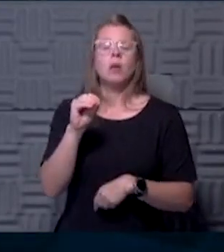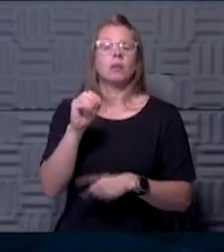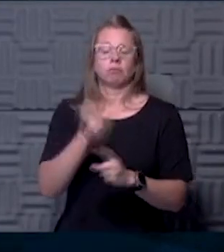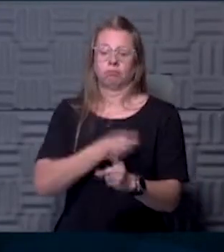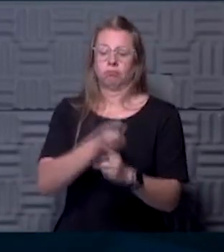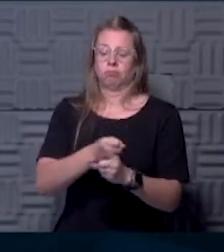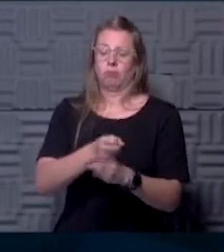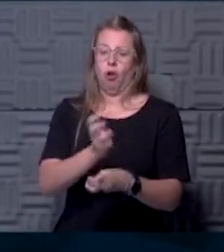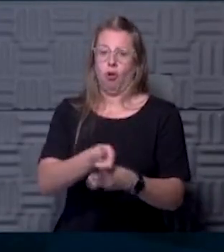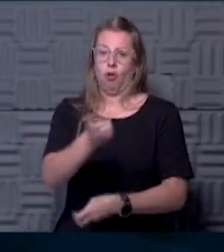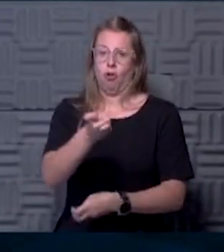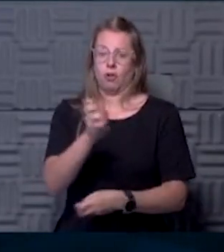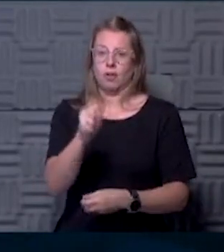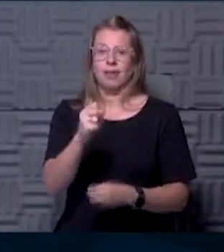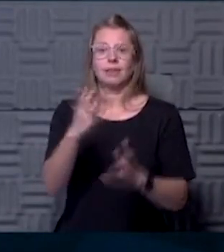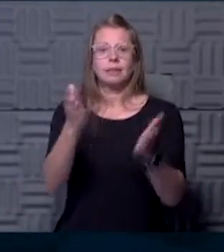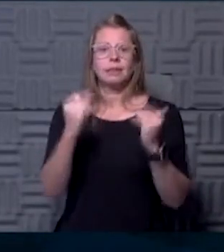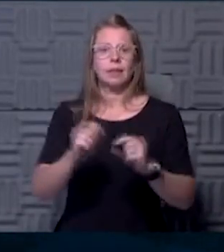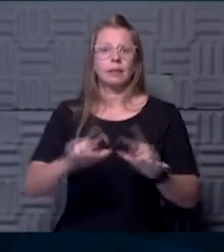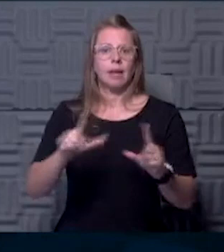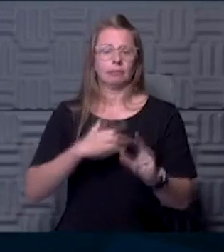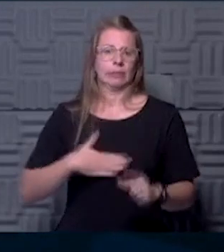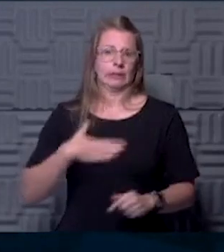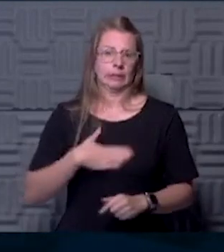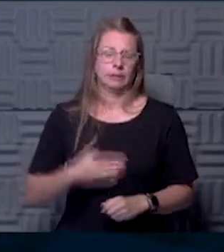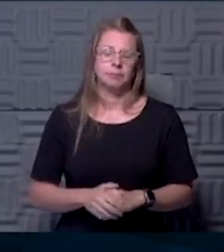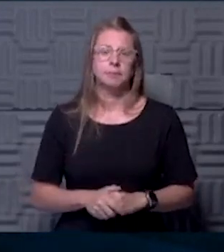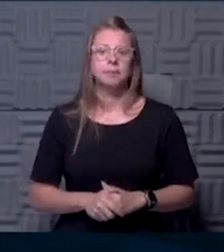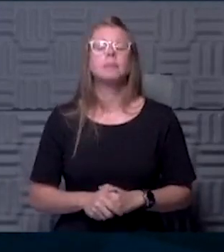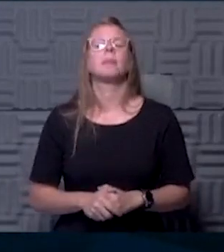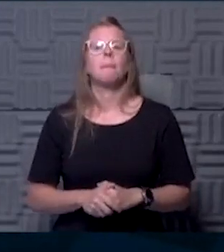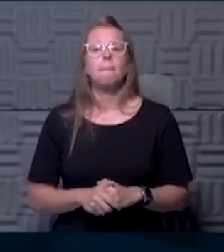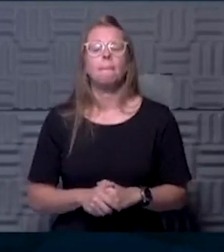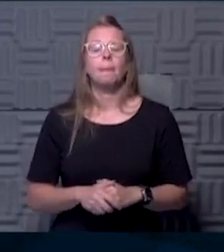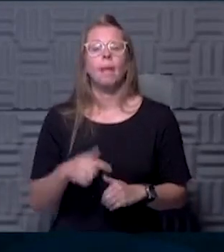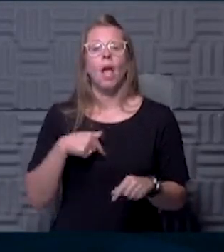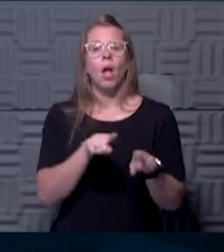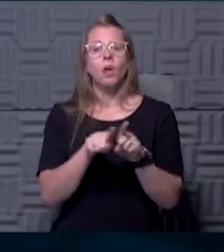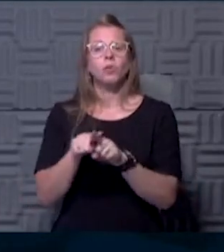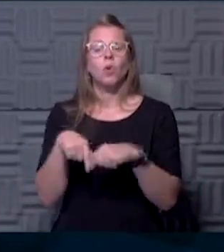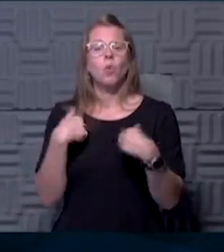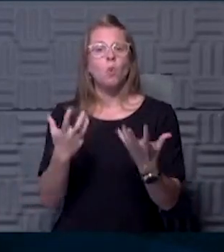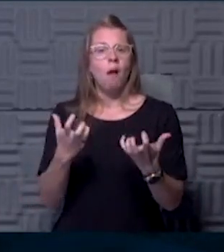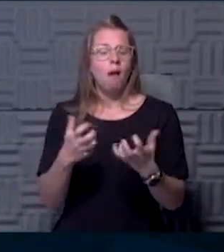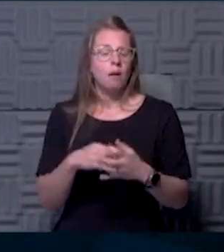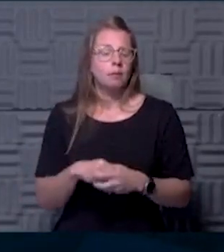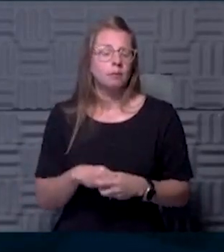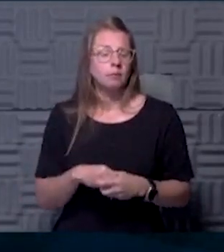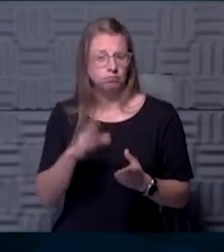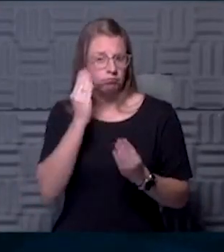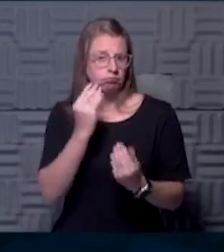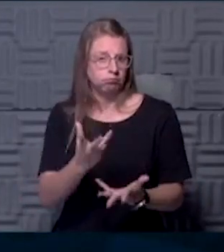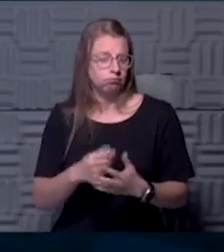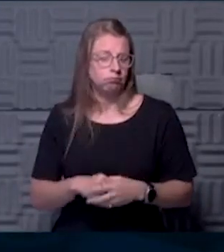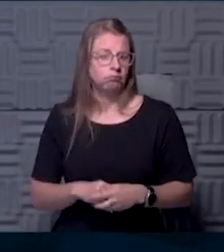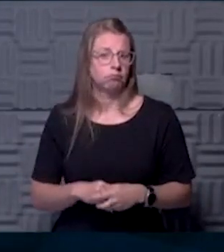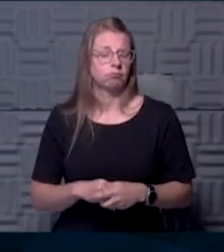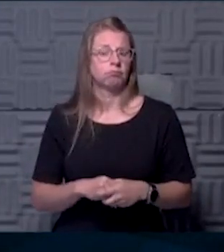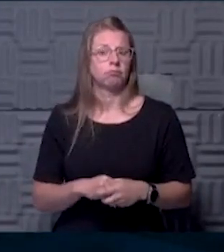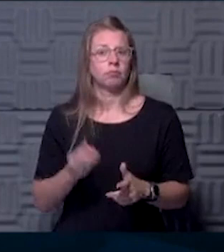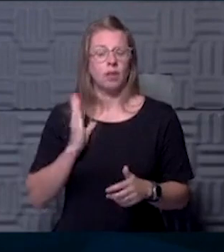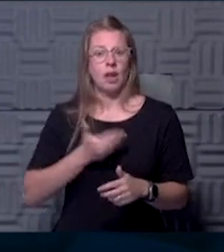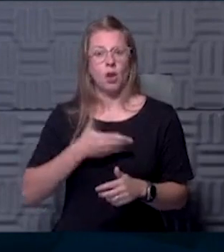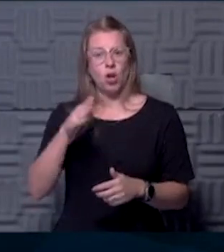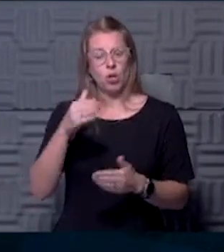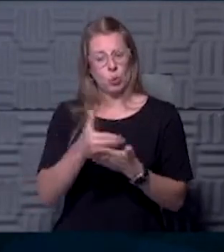here. Next slide, please. I also wanted to let you all know that our new